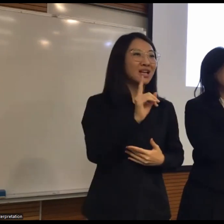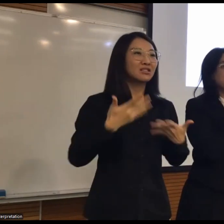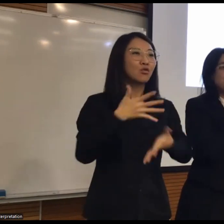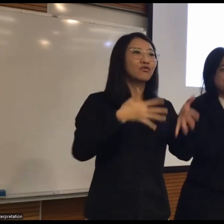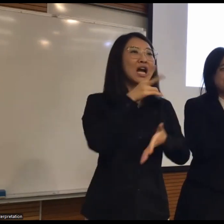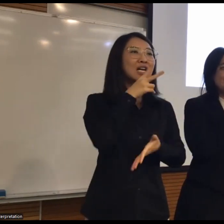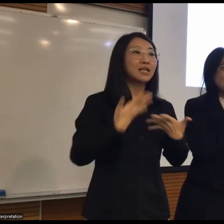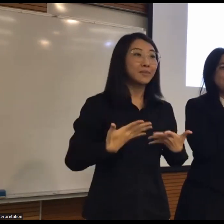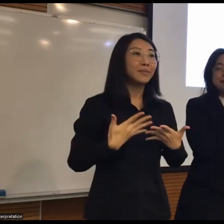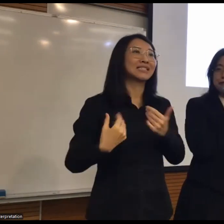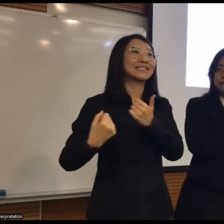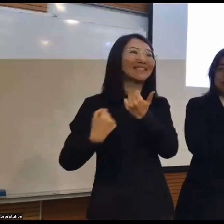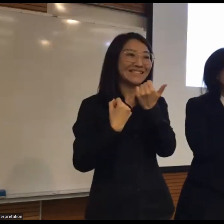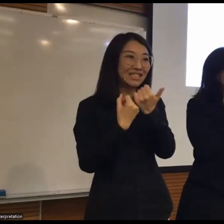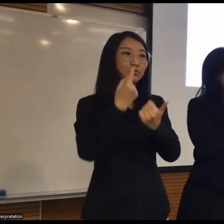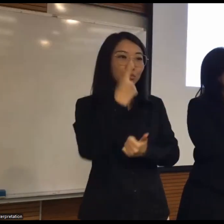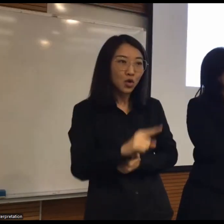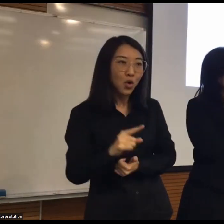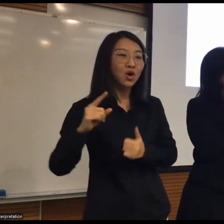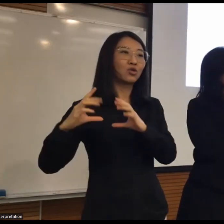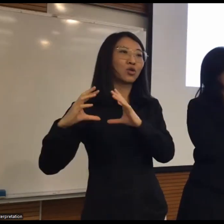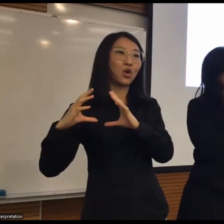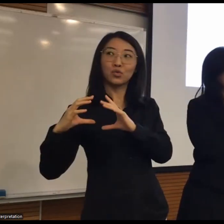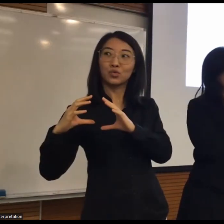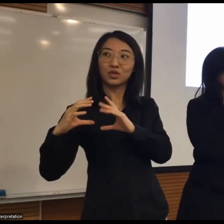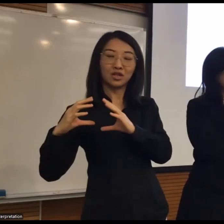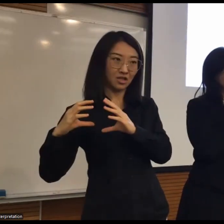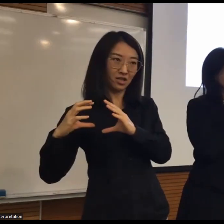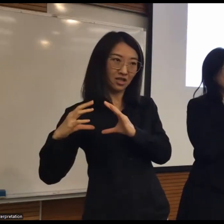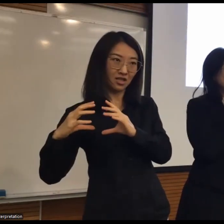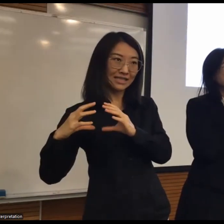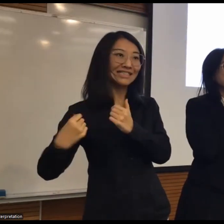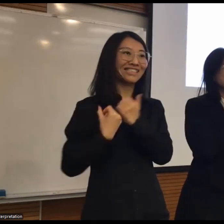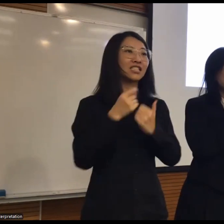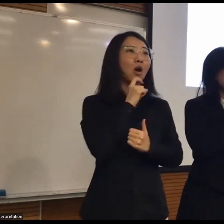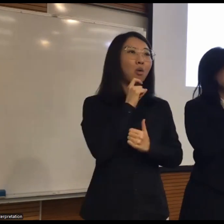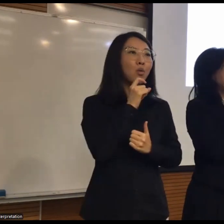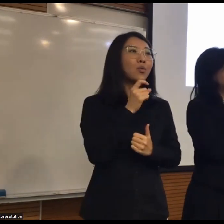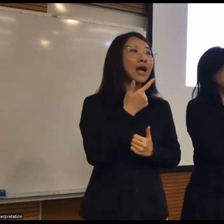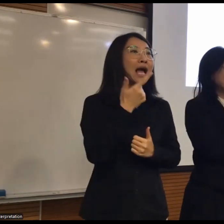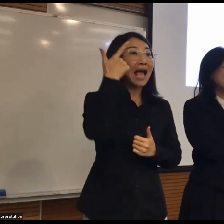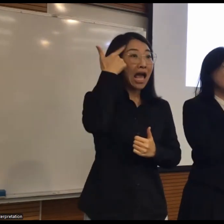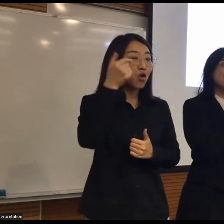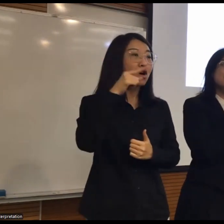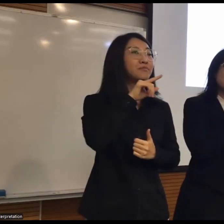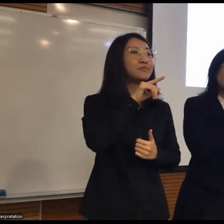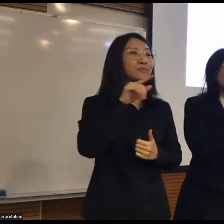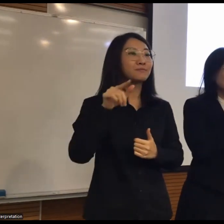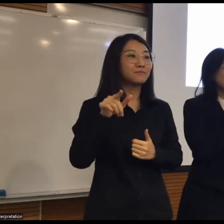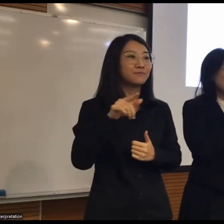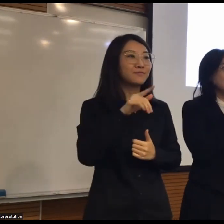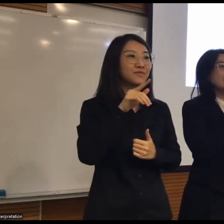interpreting sponsored by Brentford for tonight's event. So we hope that you will enjoy Professor Gile's